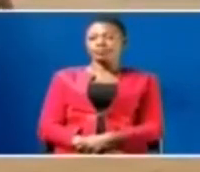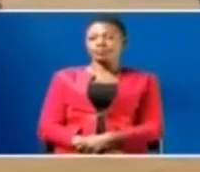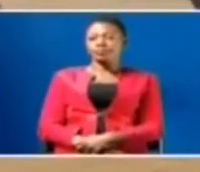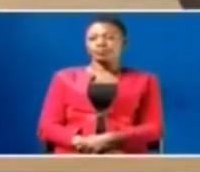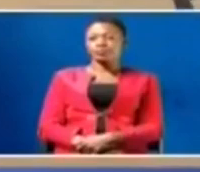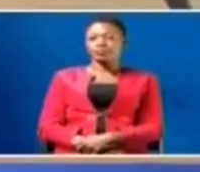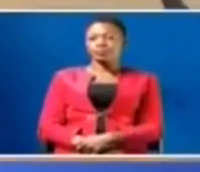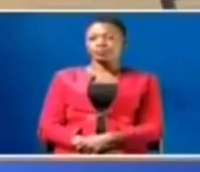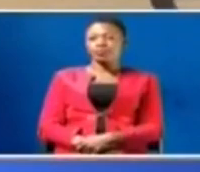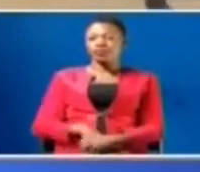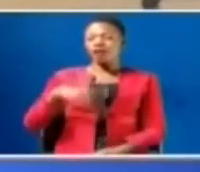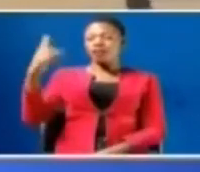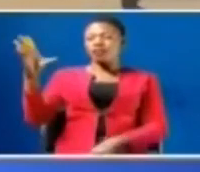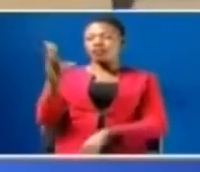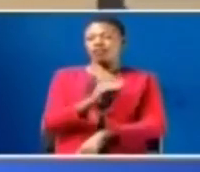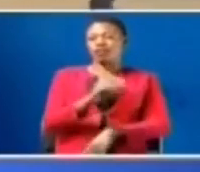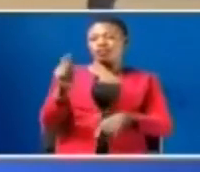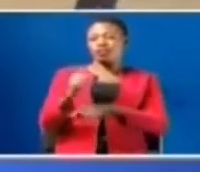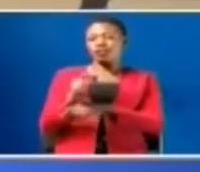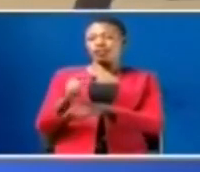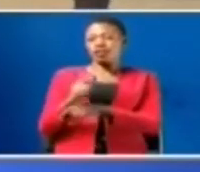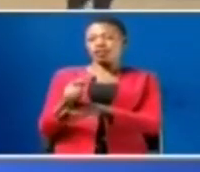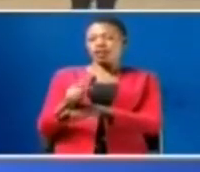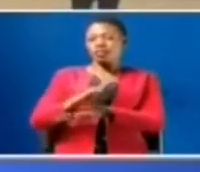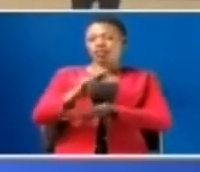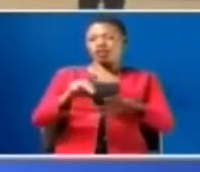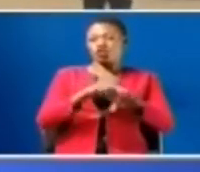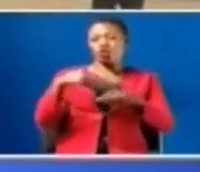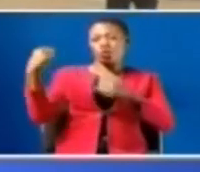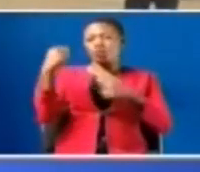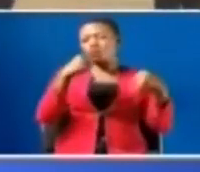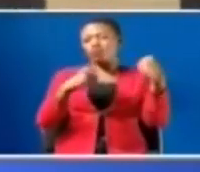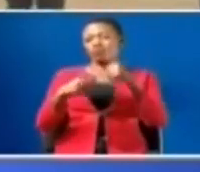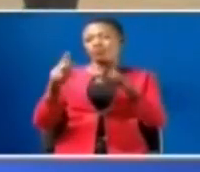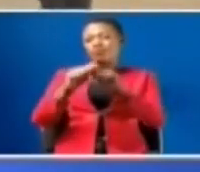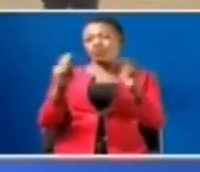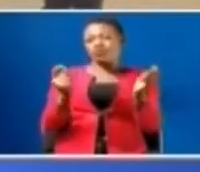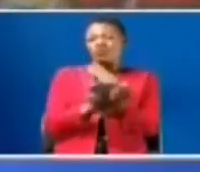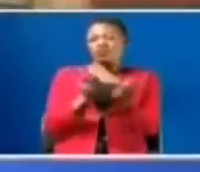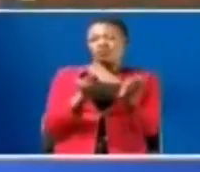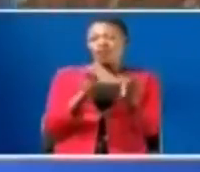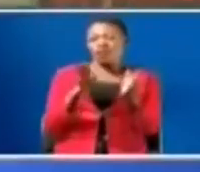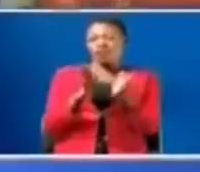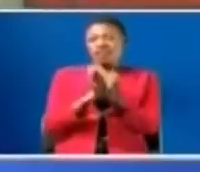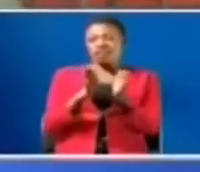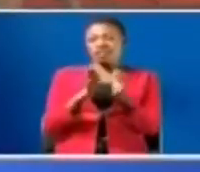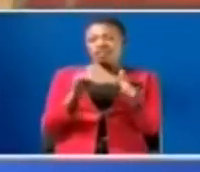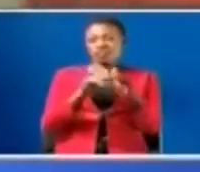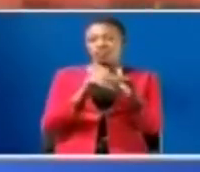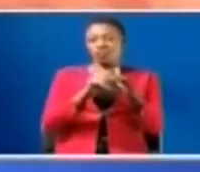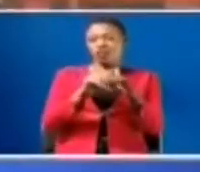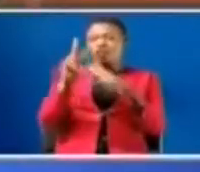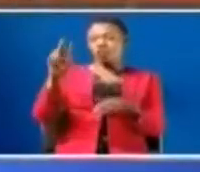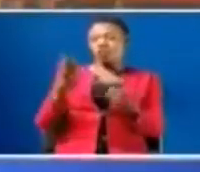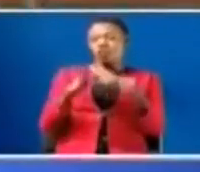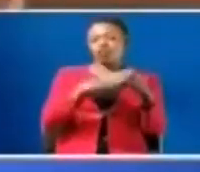Day one in training. The national boxing team is sharpening its arsenals in preparation for the 2019 All Africa Games. And with the look of